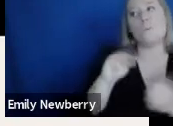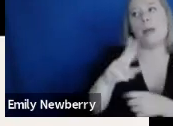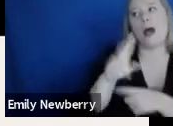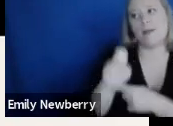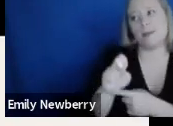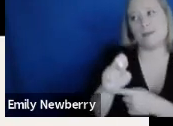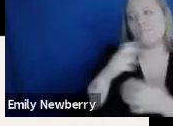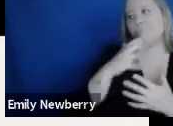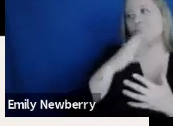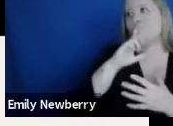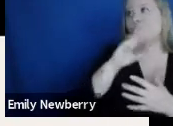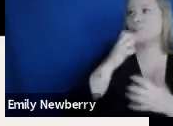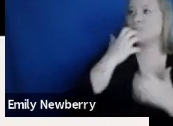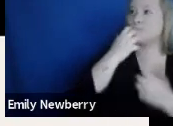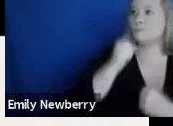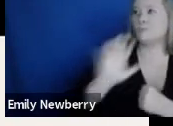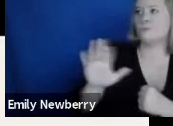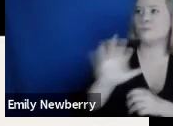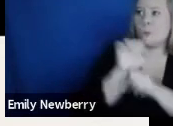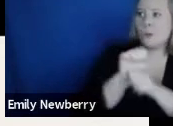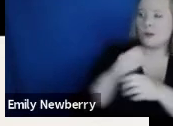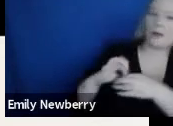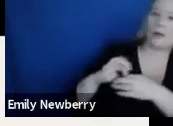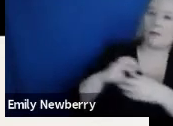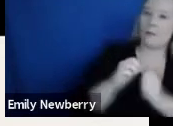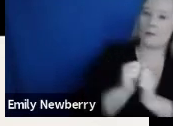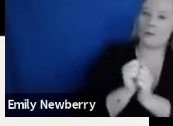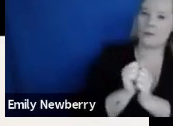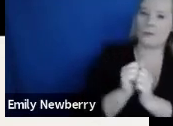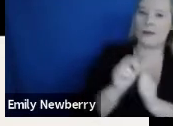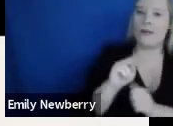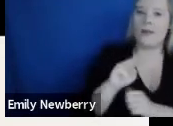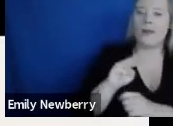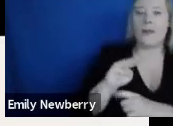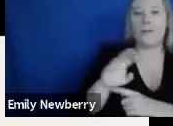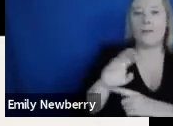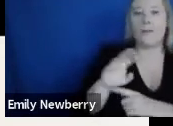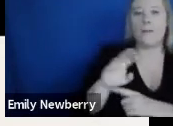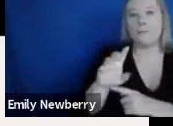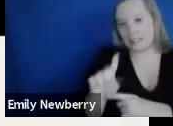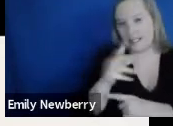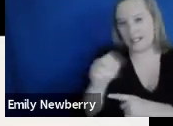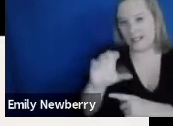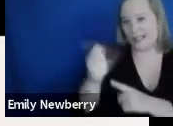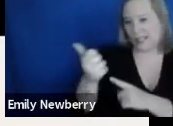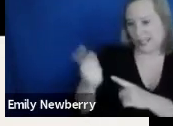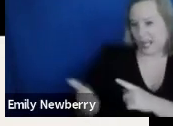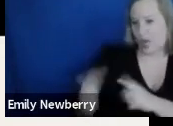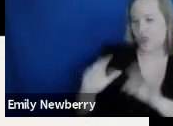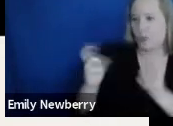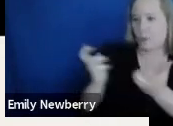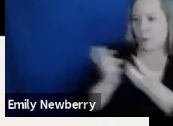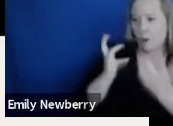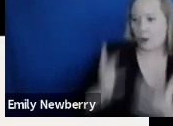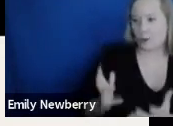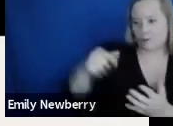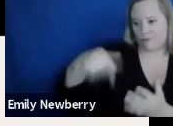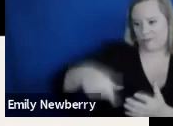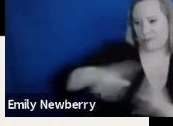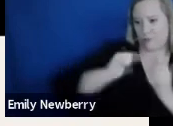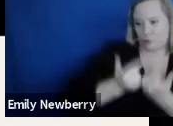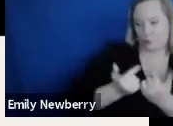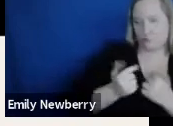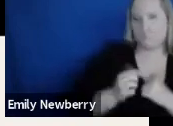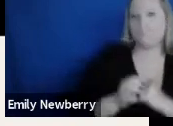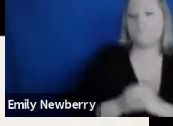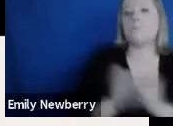appreciate the work down there in collaboration with NMED and the other partners in this consortium. So I'm